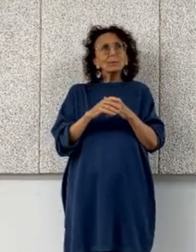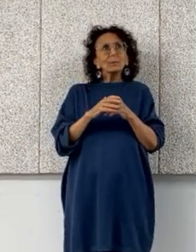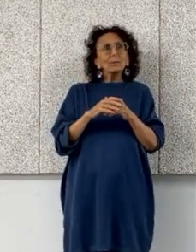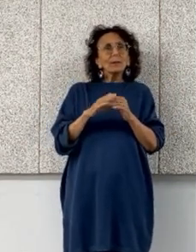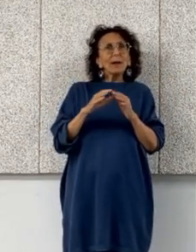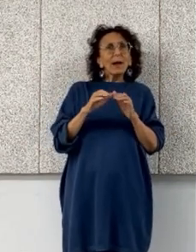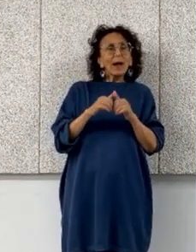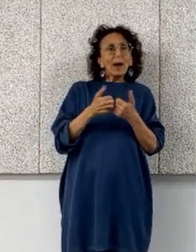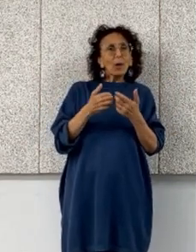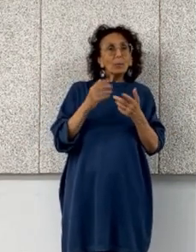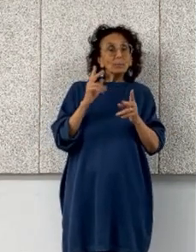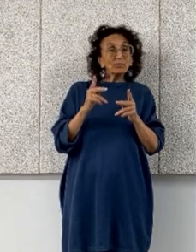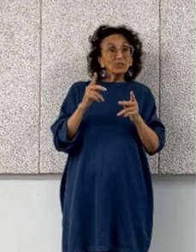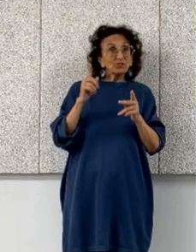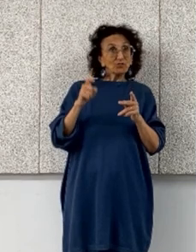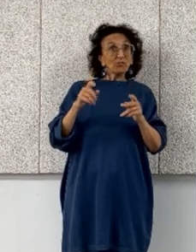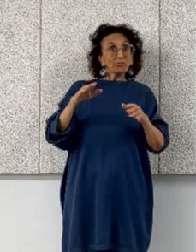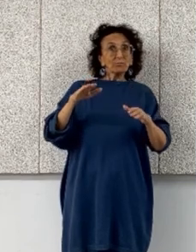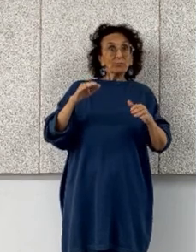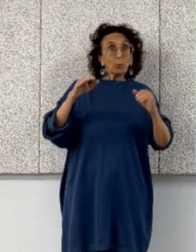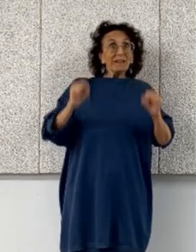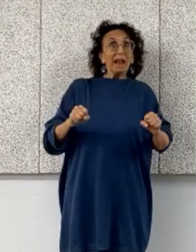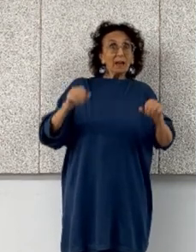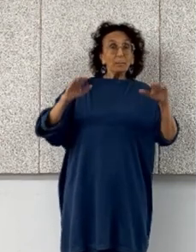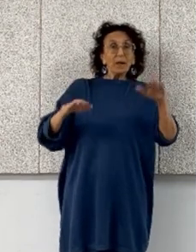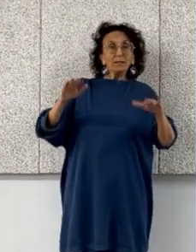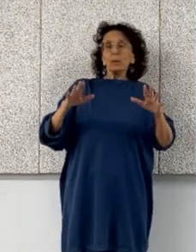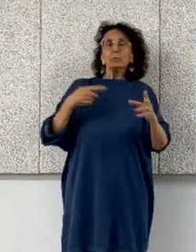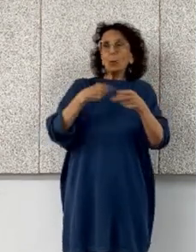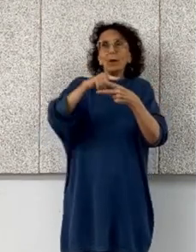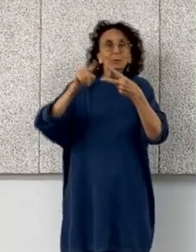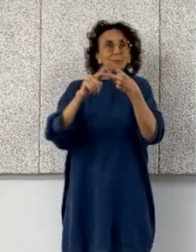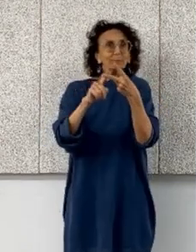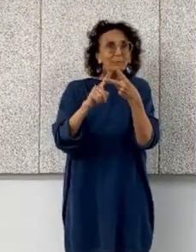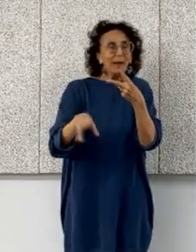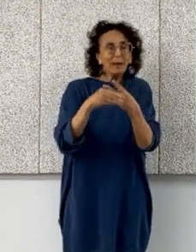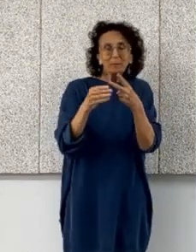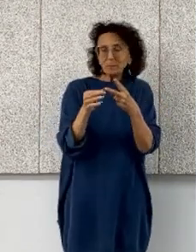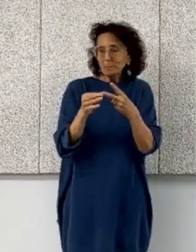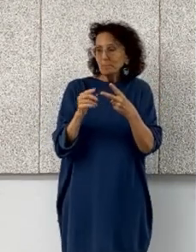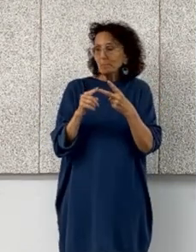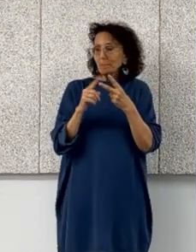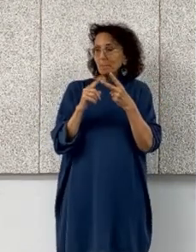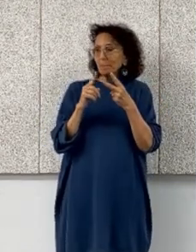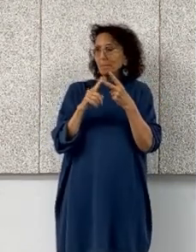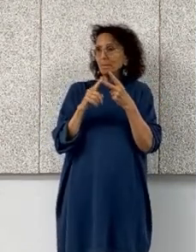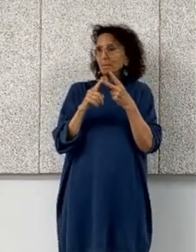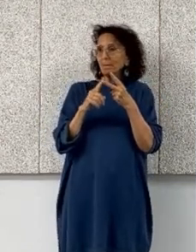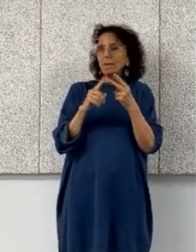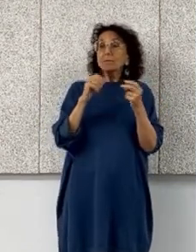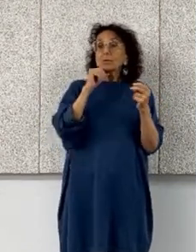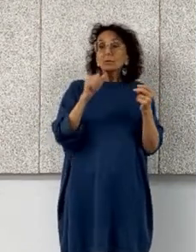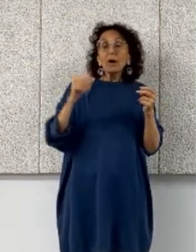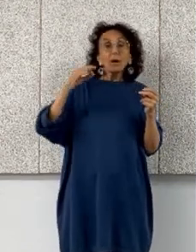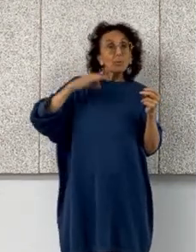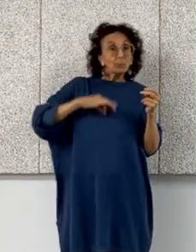to balance. Oh, sorry. The second thing I just wanted to say is that in